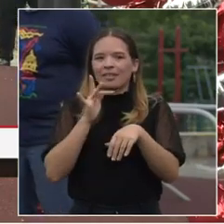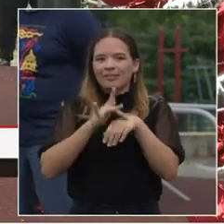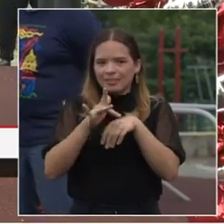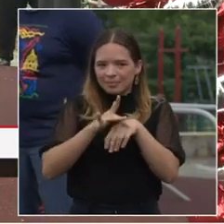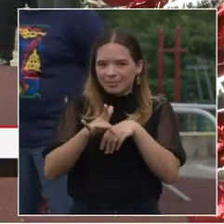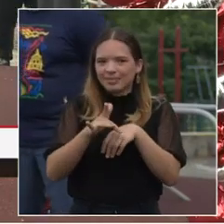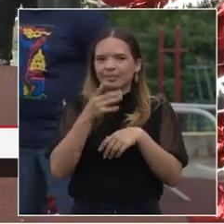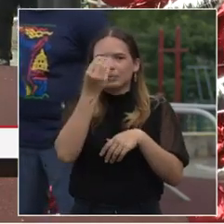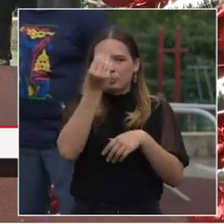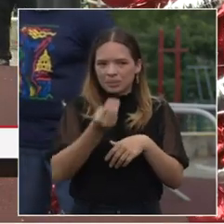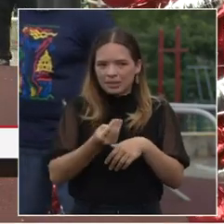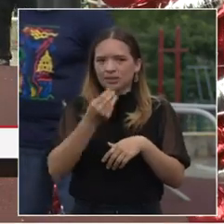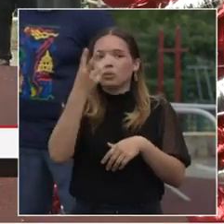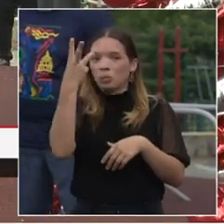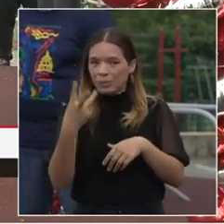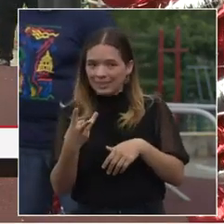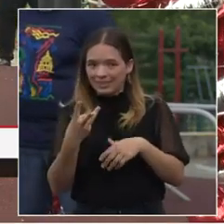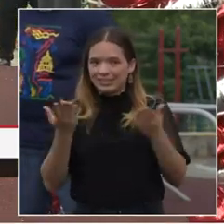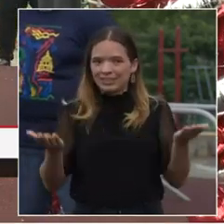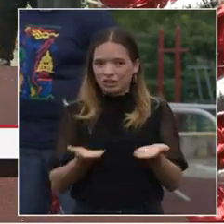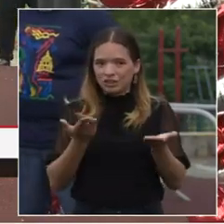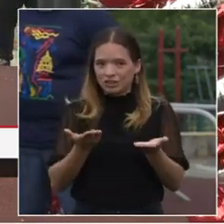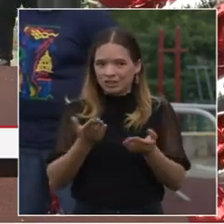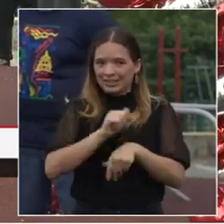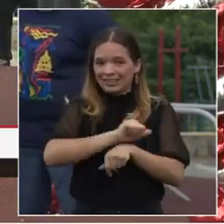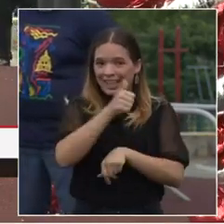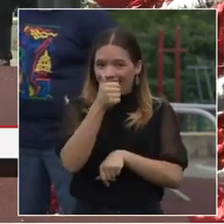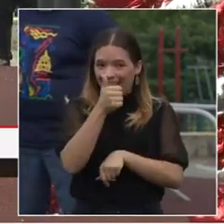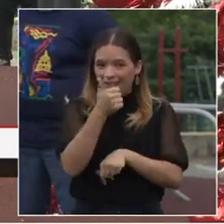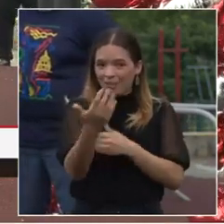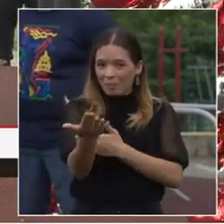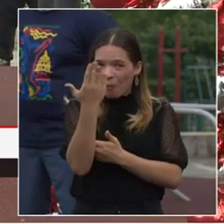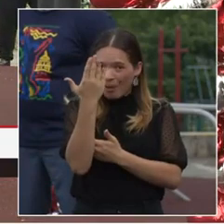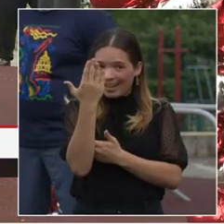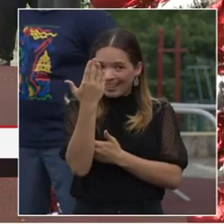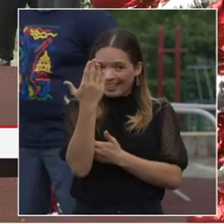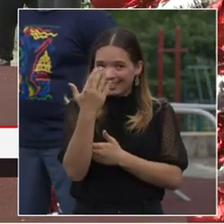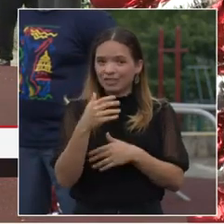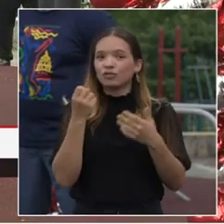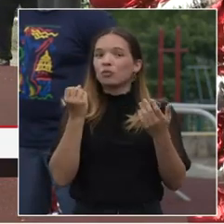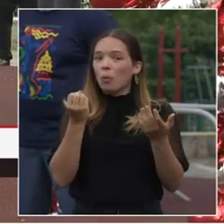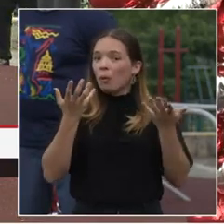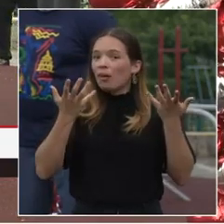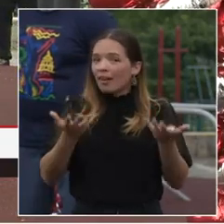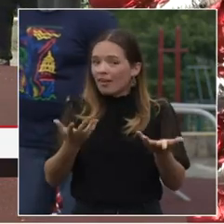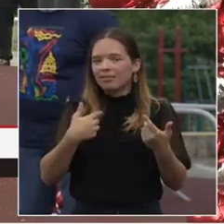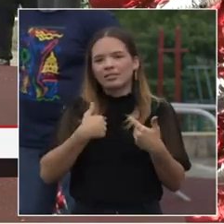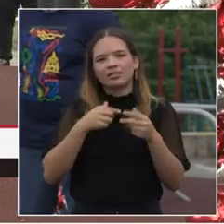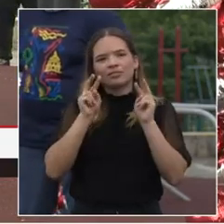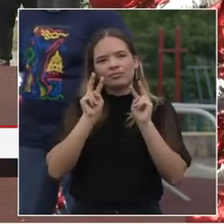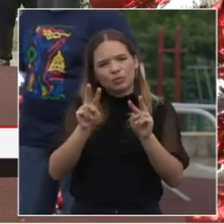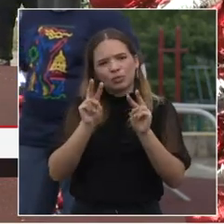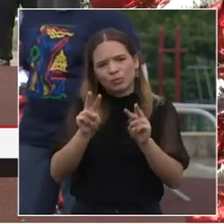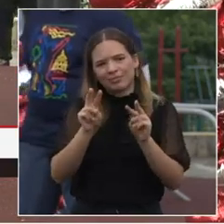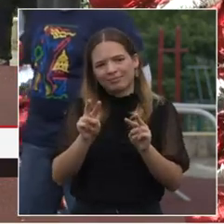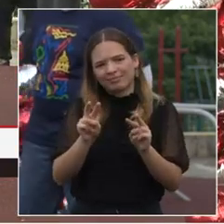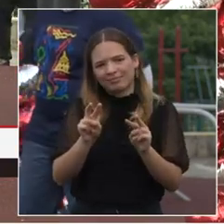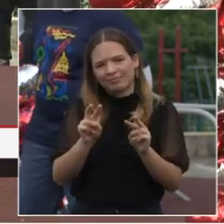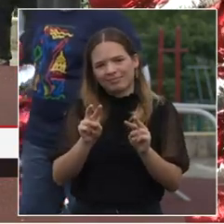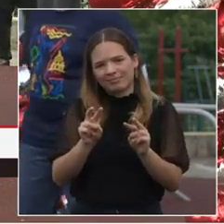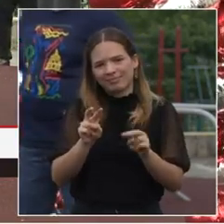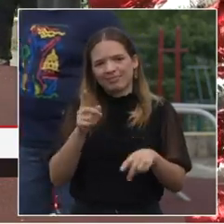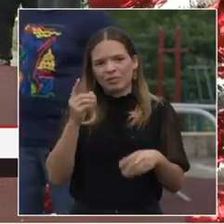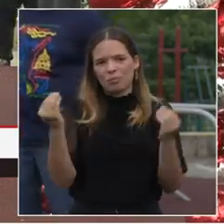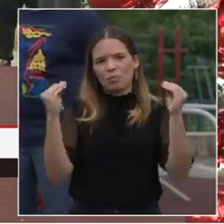and Wednesday here at 10 a.m. So we look so forward to seeing more